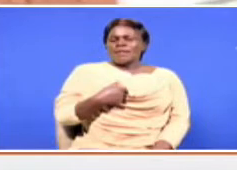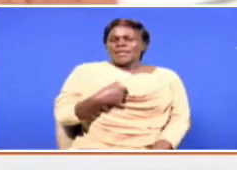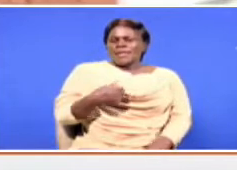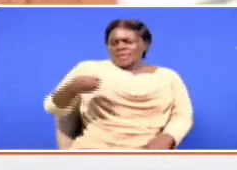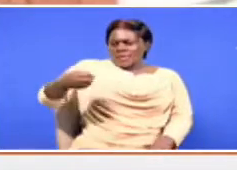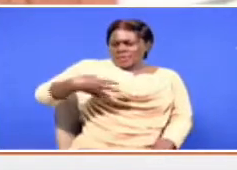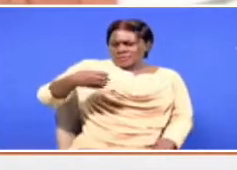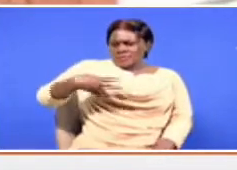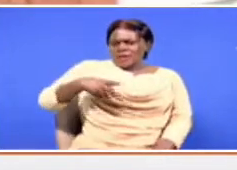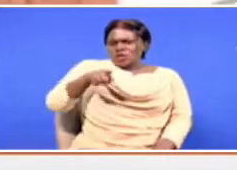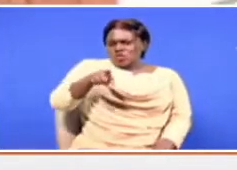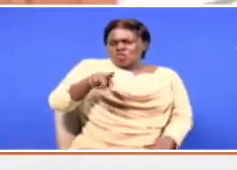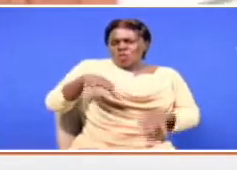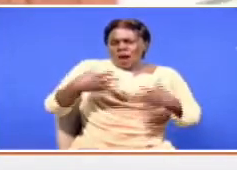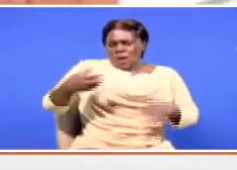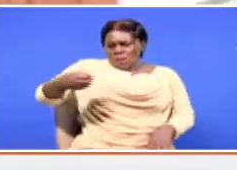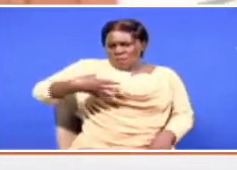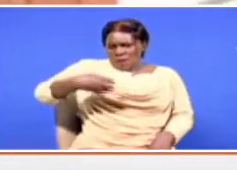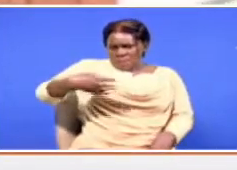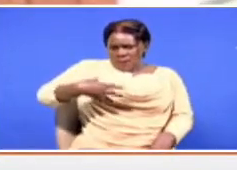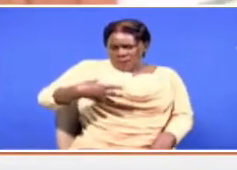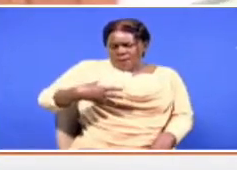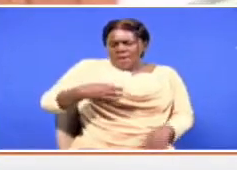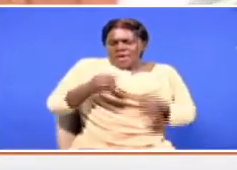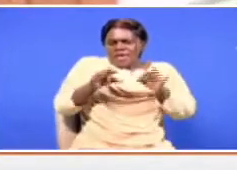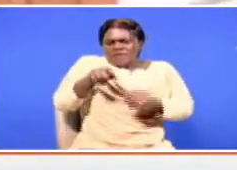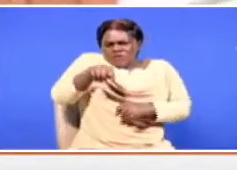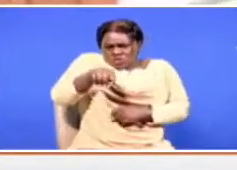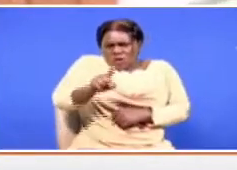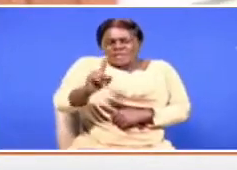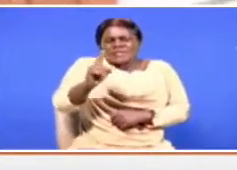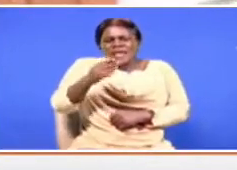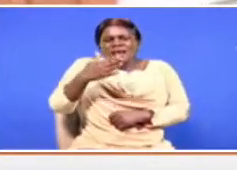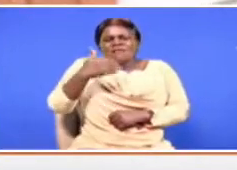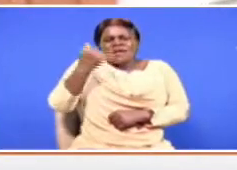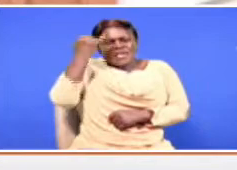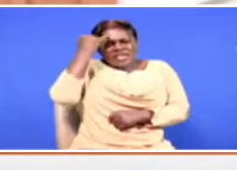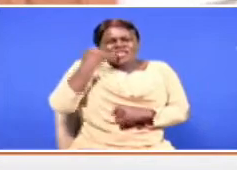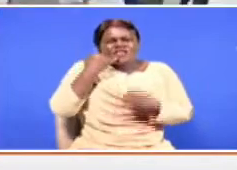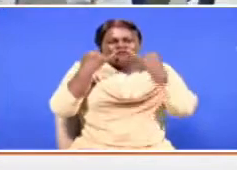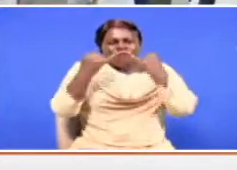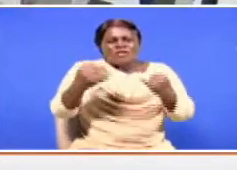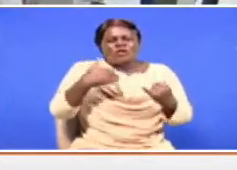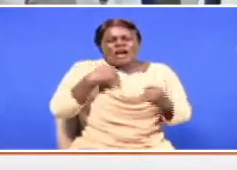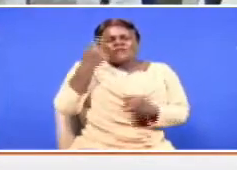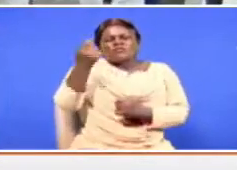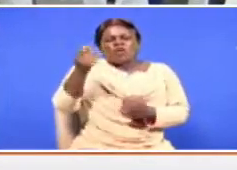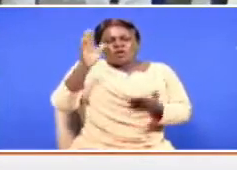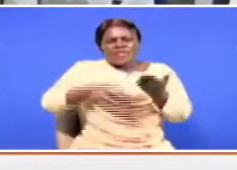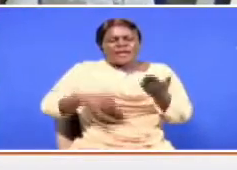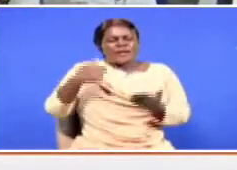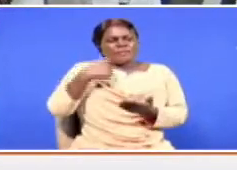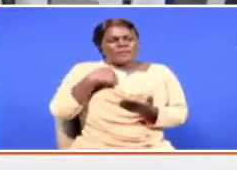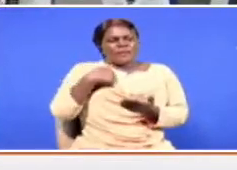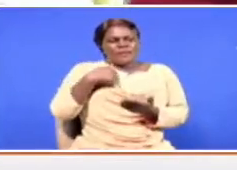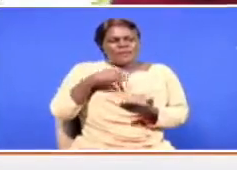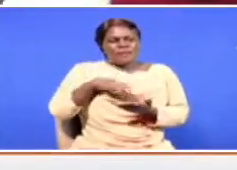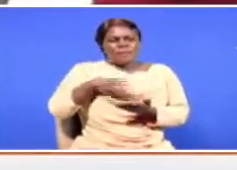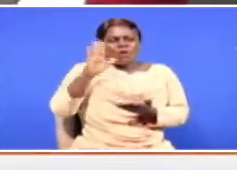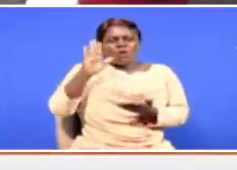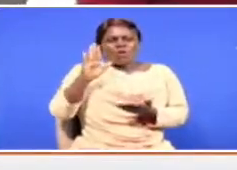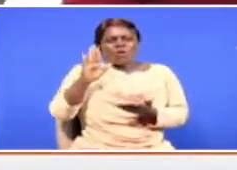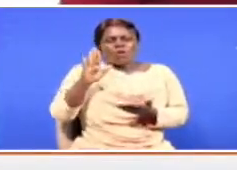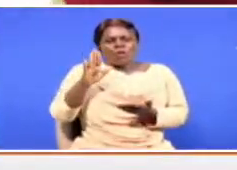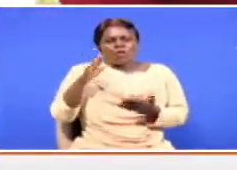Explain to me how you are going to advise me if you have less information than I do. Even more is the fact